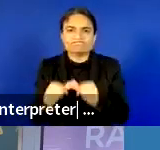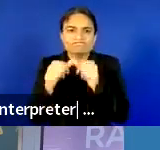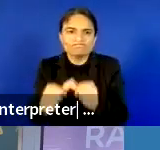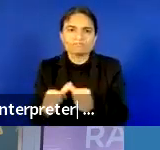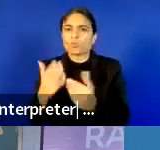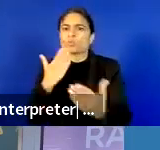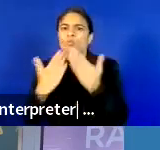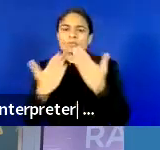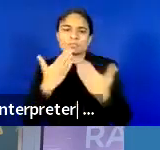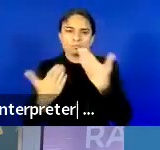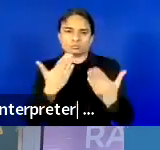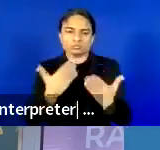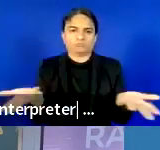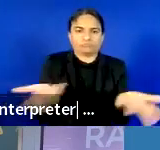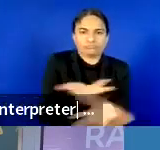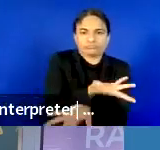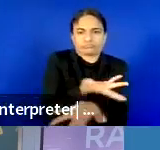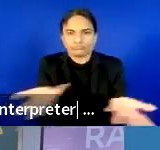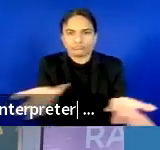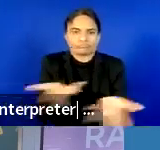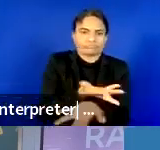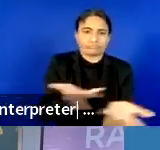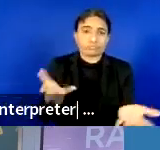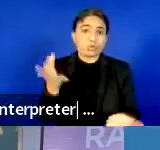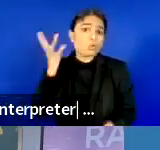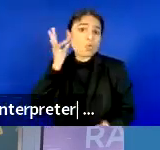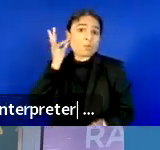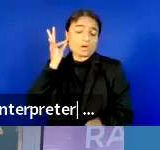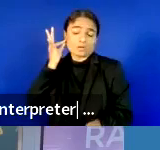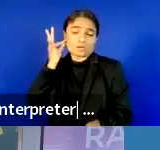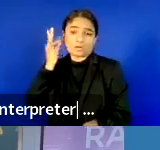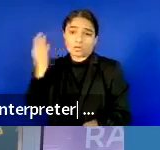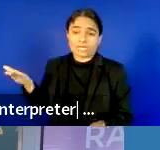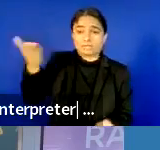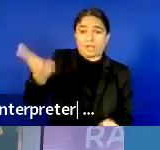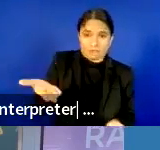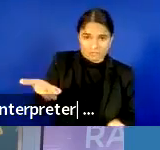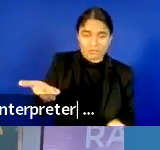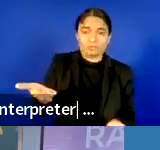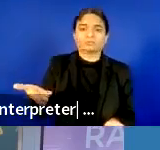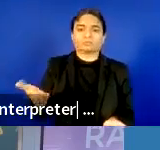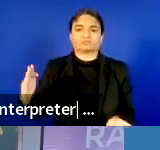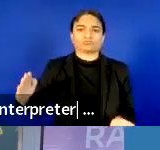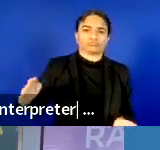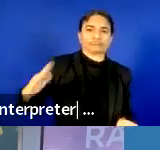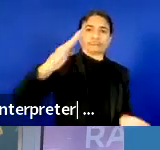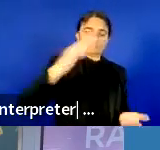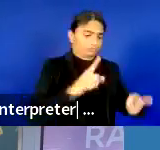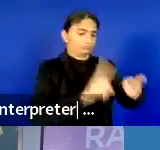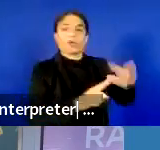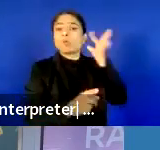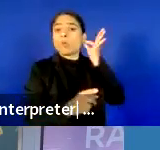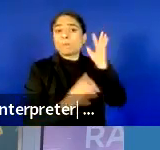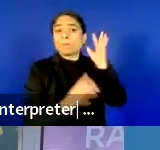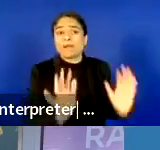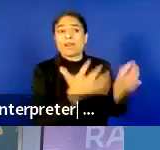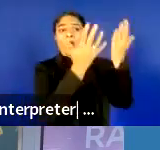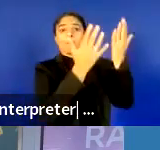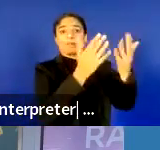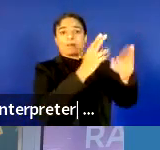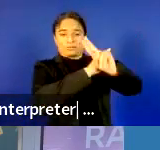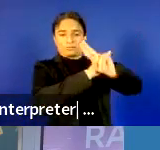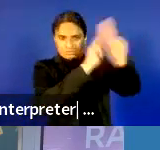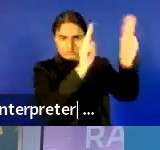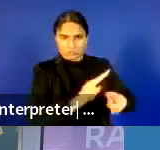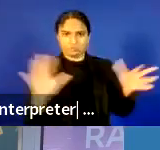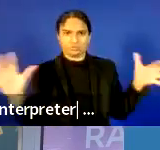Enabled International. As you heard a while back from Gretchen, from Virginia, that, you know, it doesn't